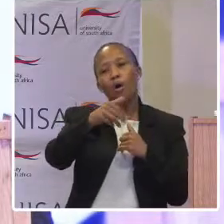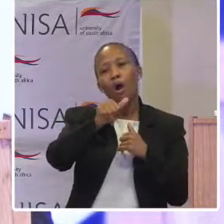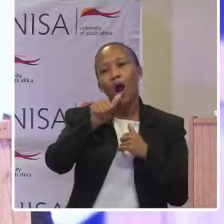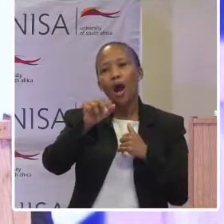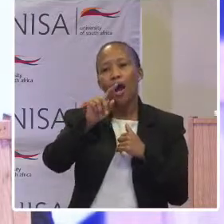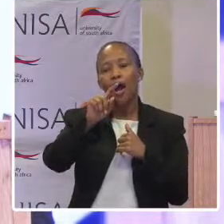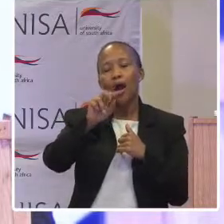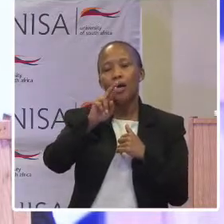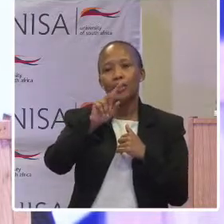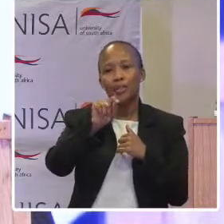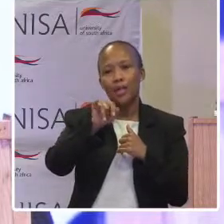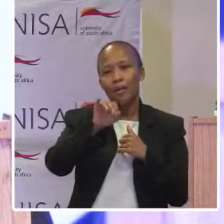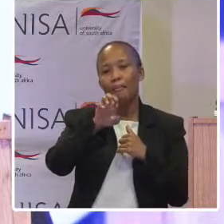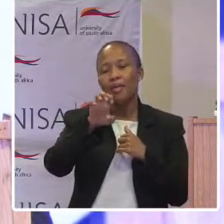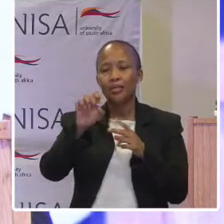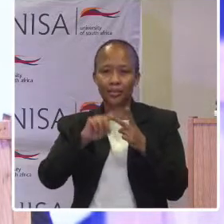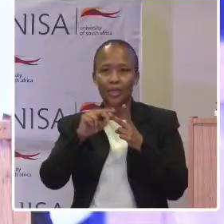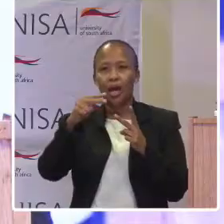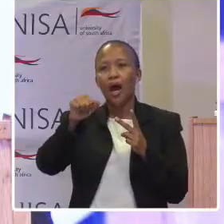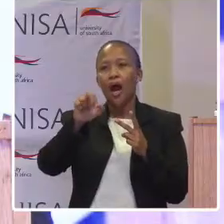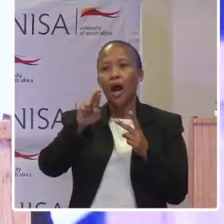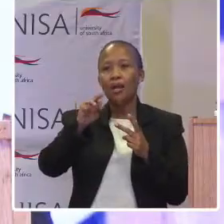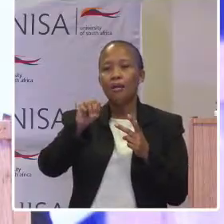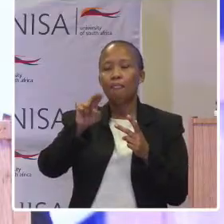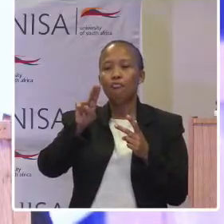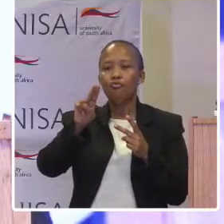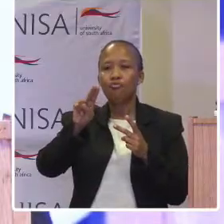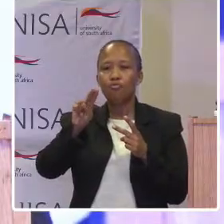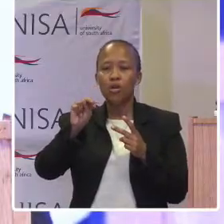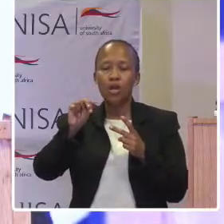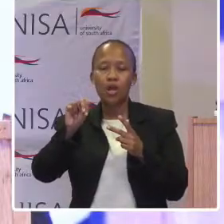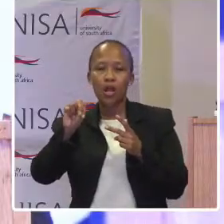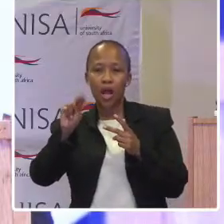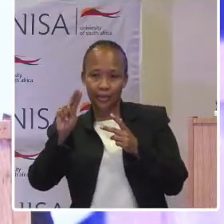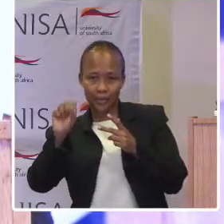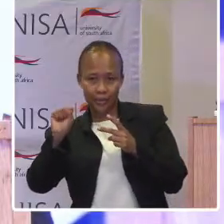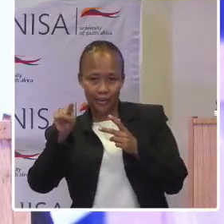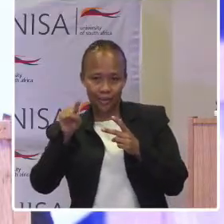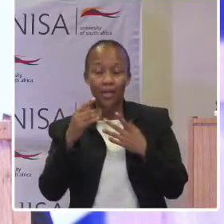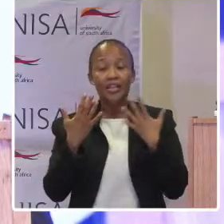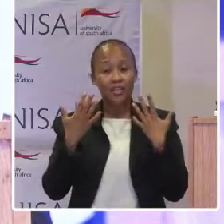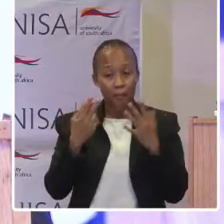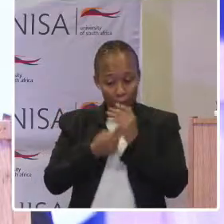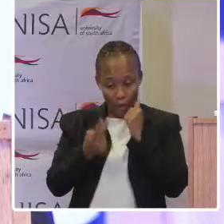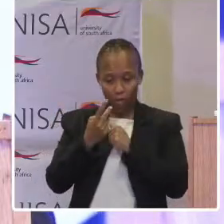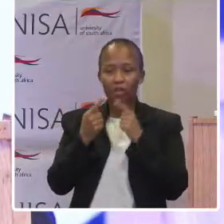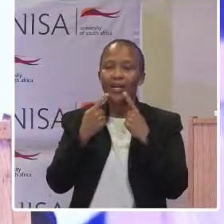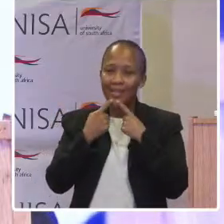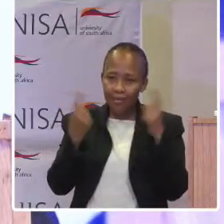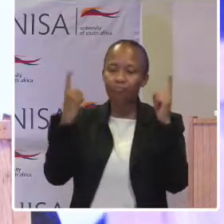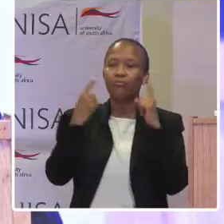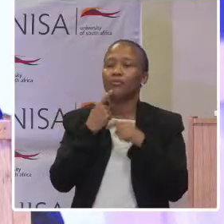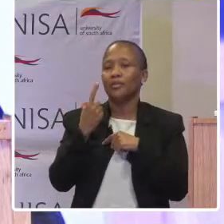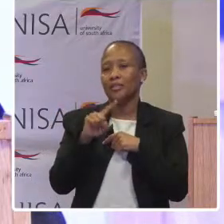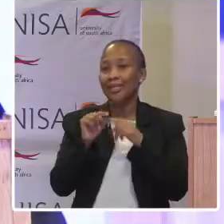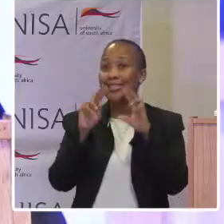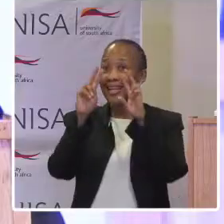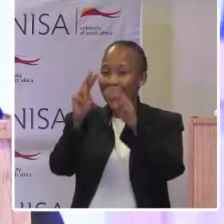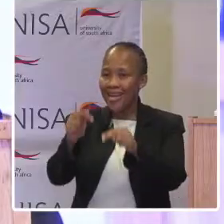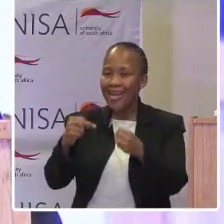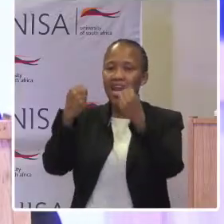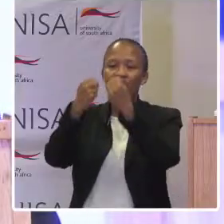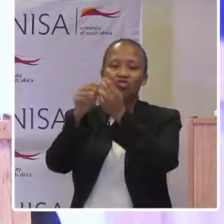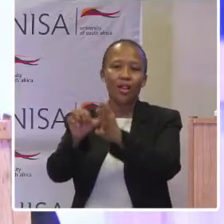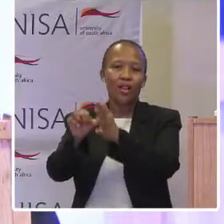Hermenas facilities, which are the SANSA facilities, which have both been declared as national key point.